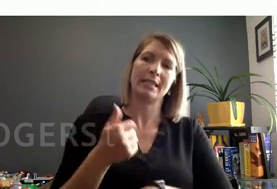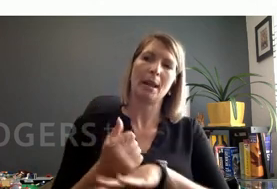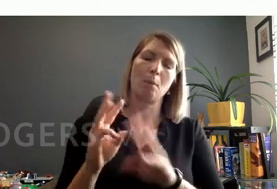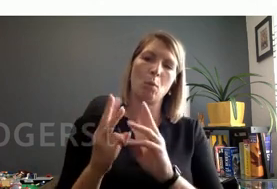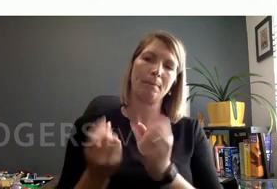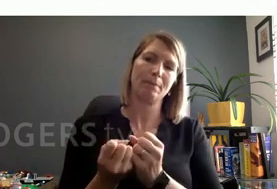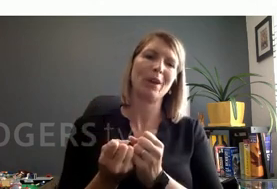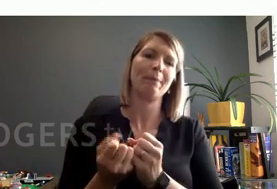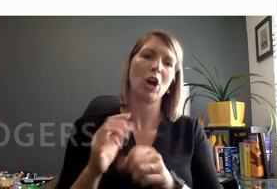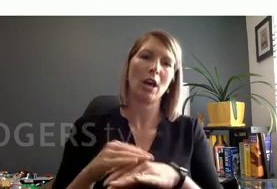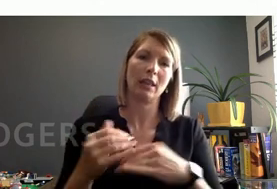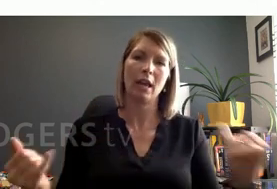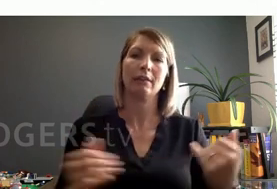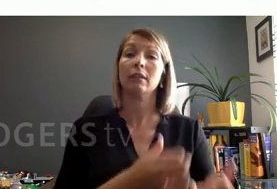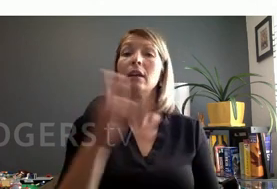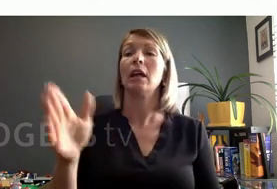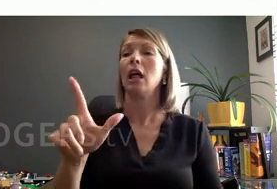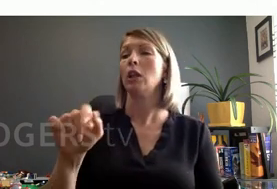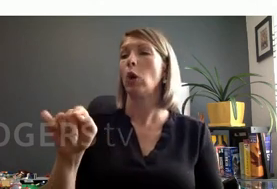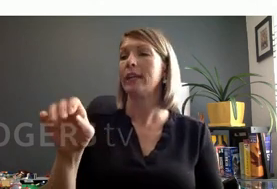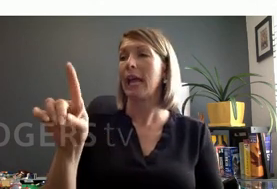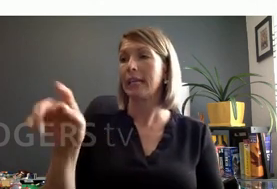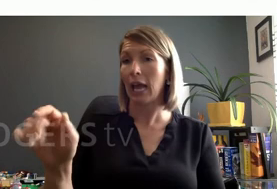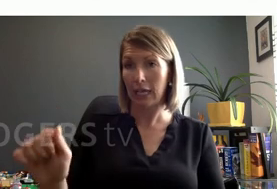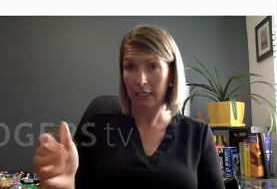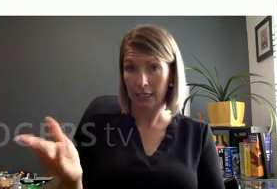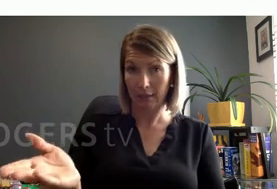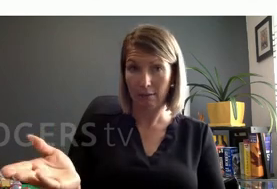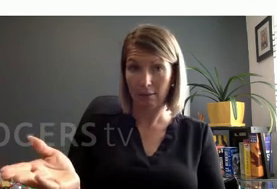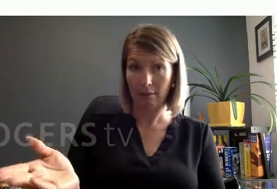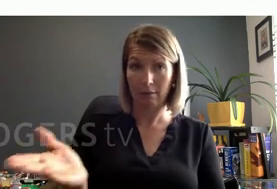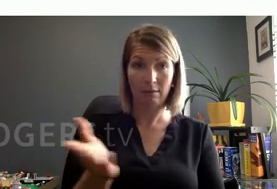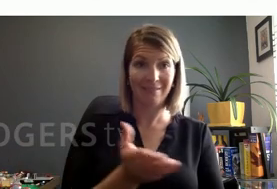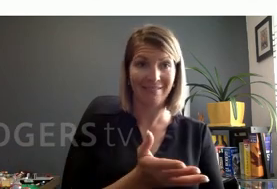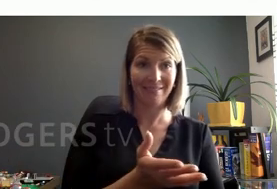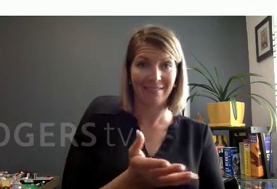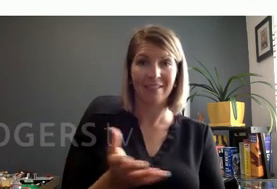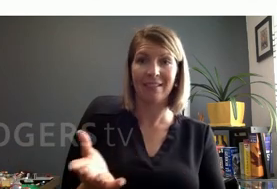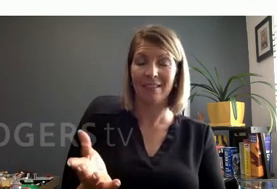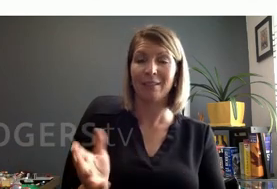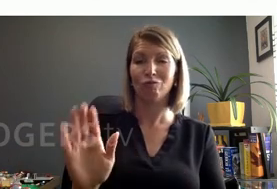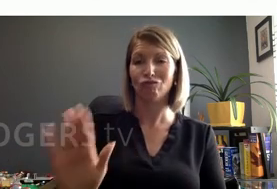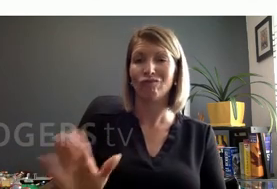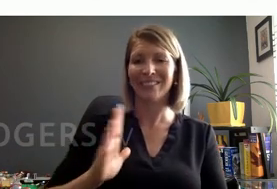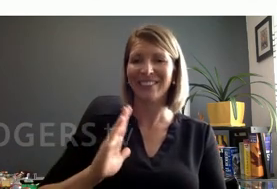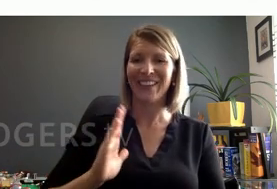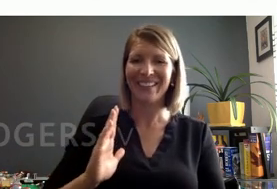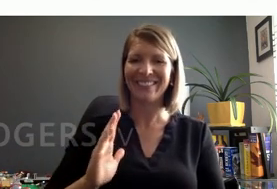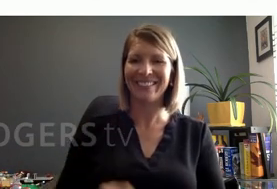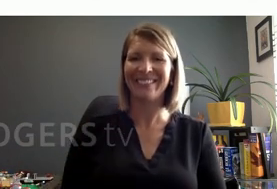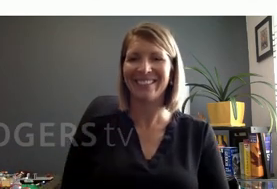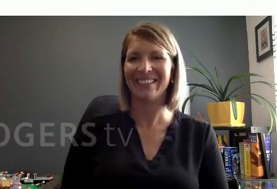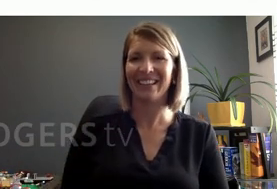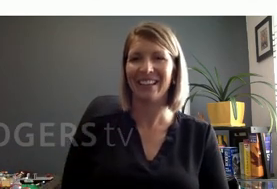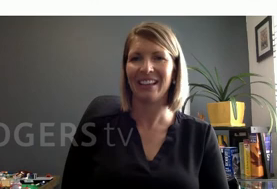Lloydetta, and then Pam. I think you had your hand up. Yes, final words. Yes, someone has said that diversity is being